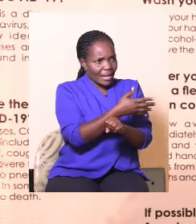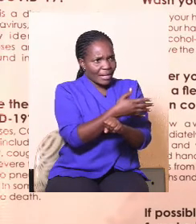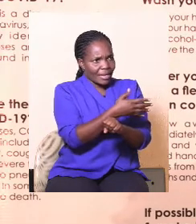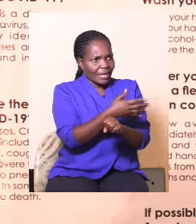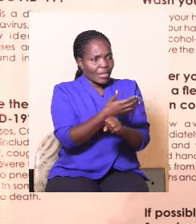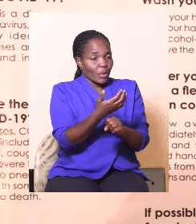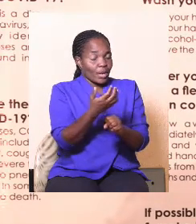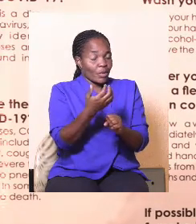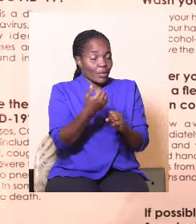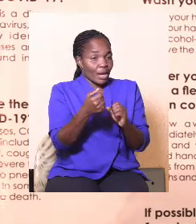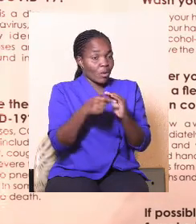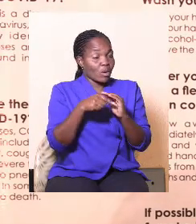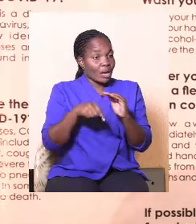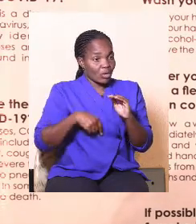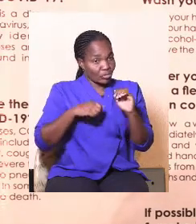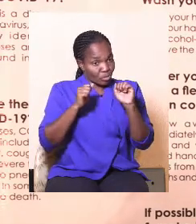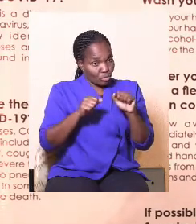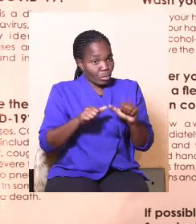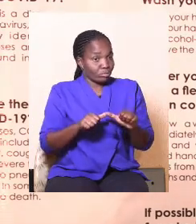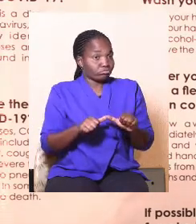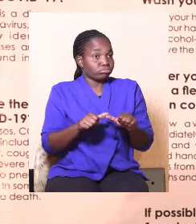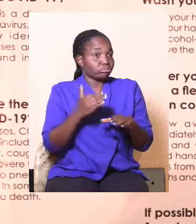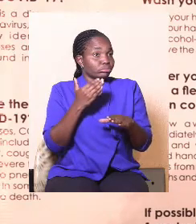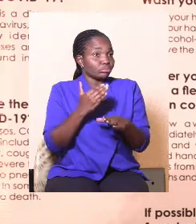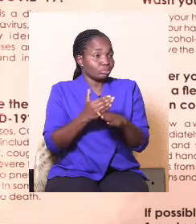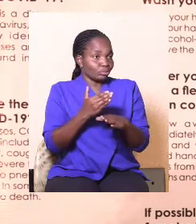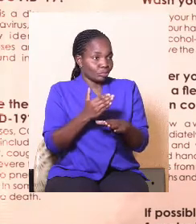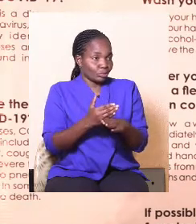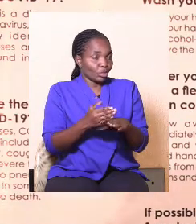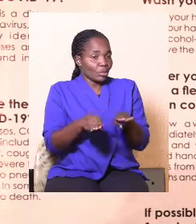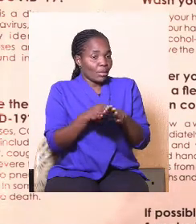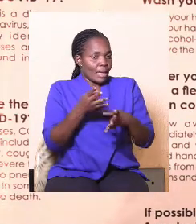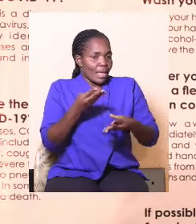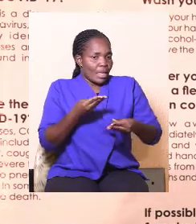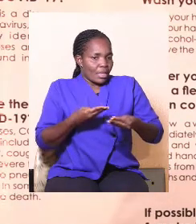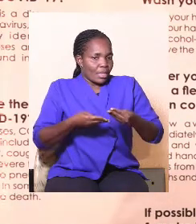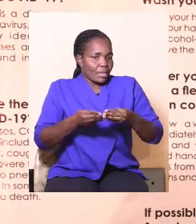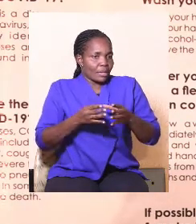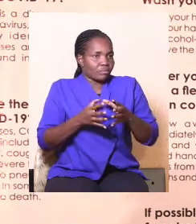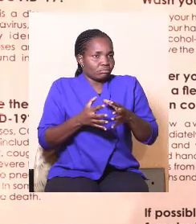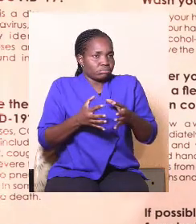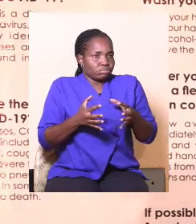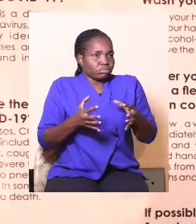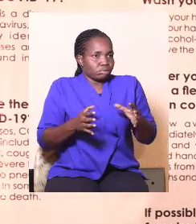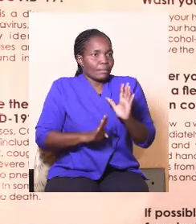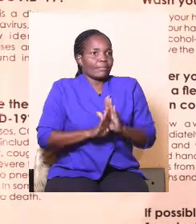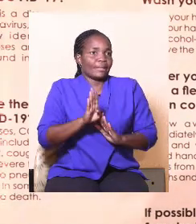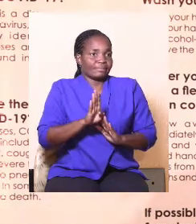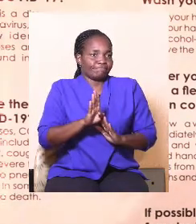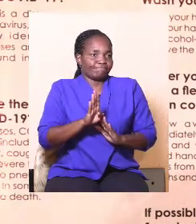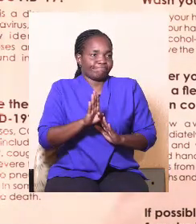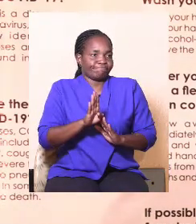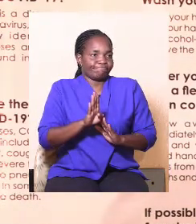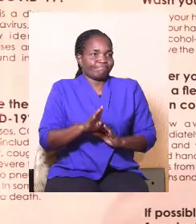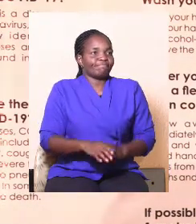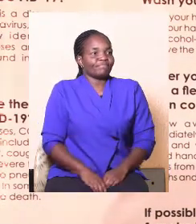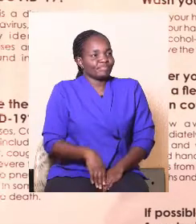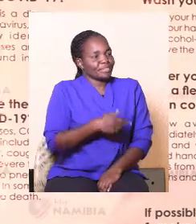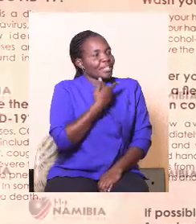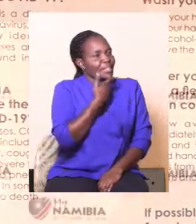country that is able to restart again and grow the economy and support the nation. That's the idea. Thank you very much, Comrade